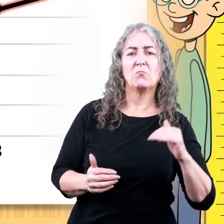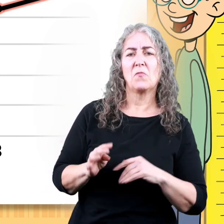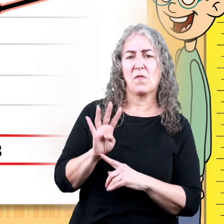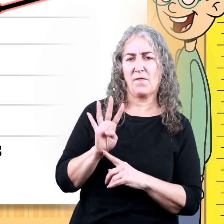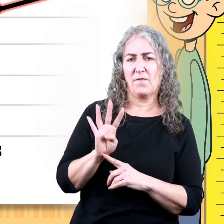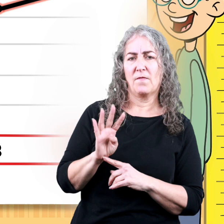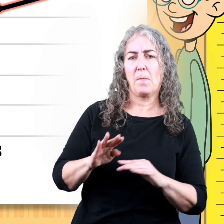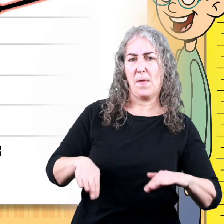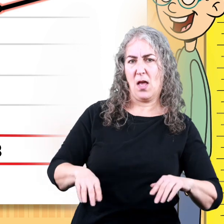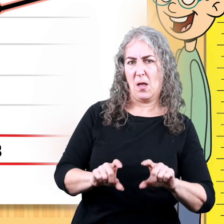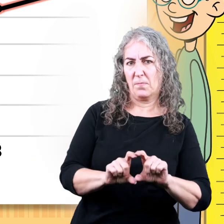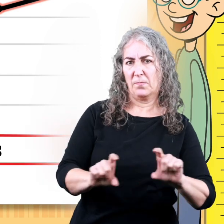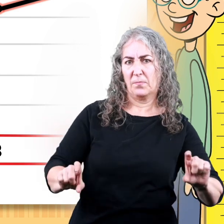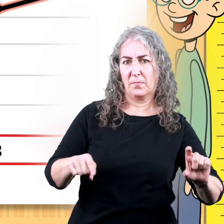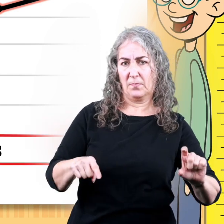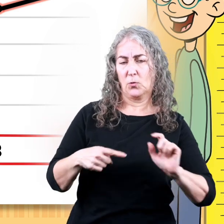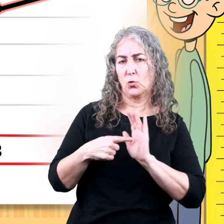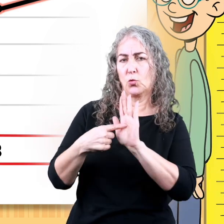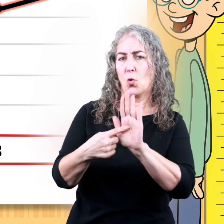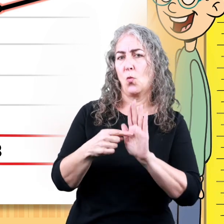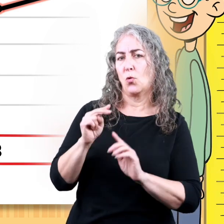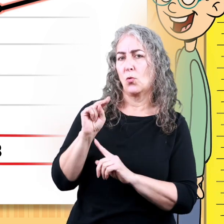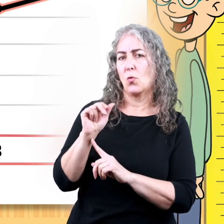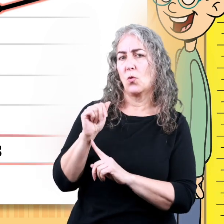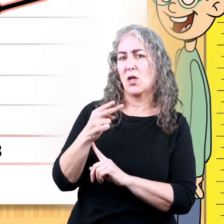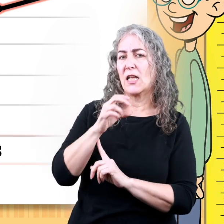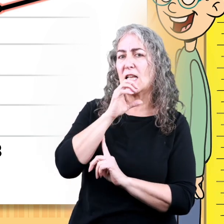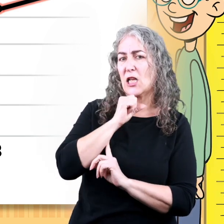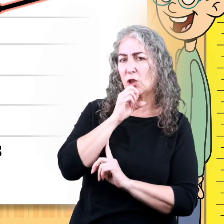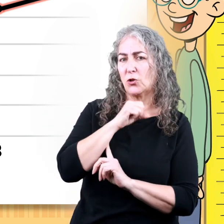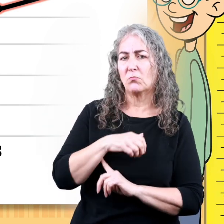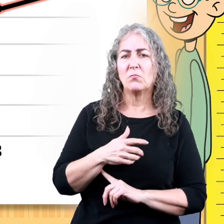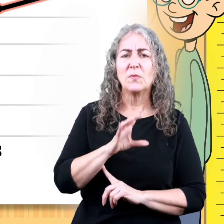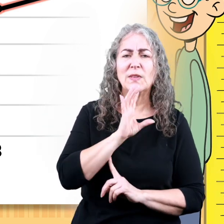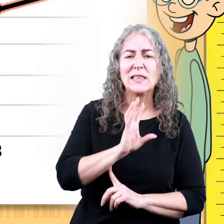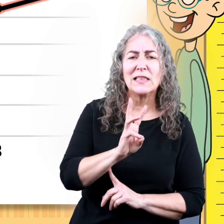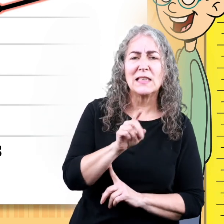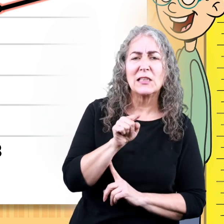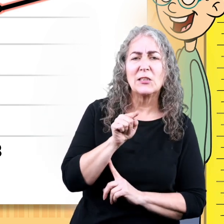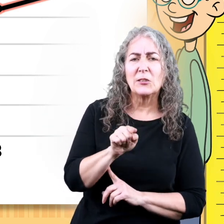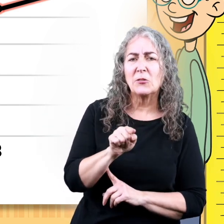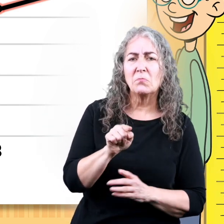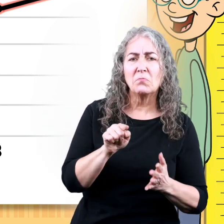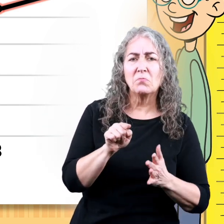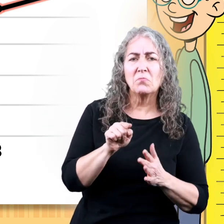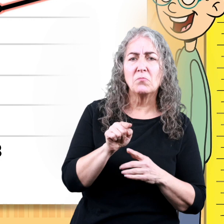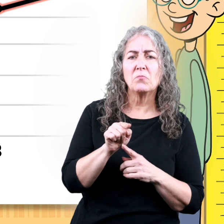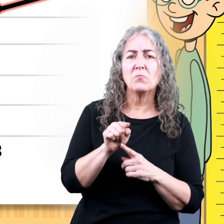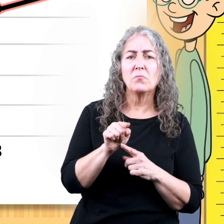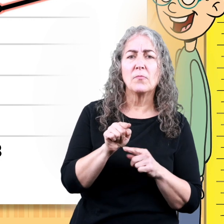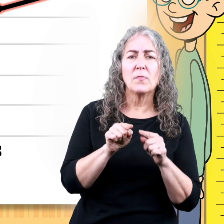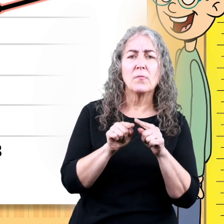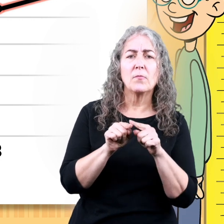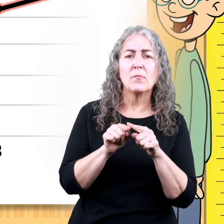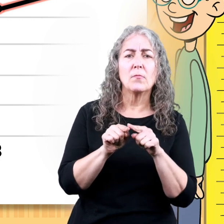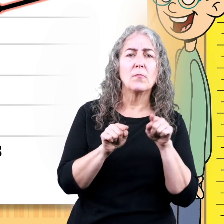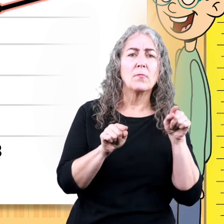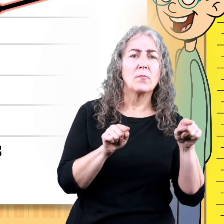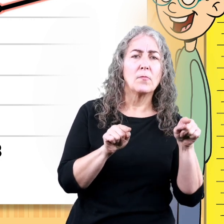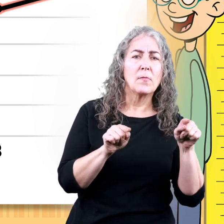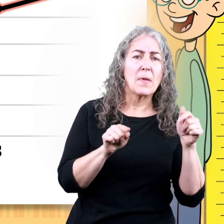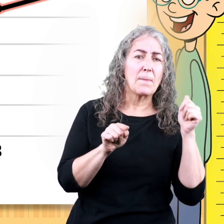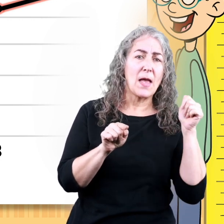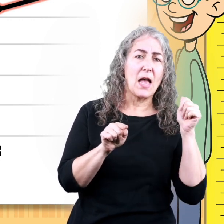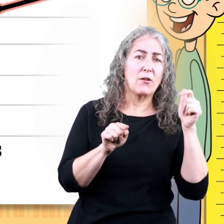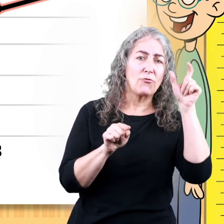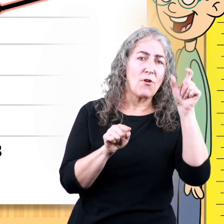The bottom of our graph tells us Noah's age. So, let's find the number 6 and follow it up to the